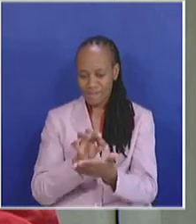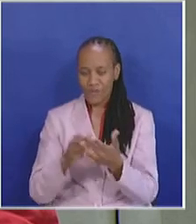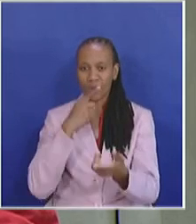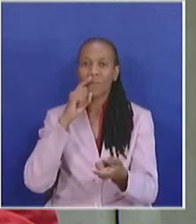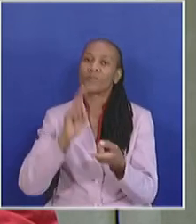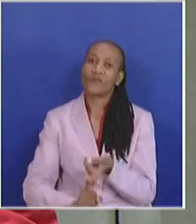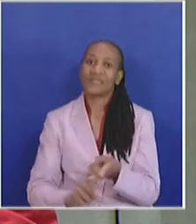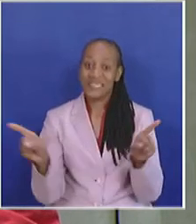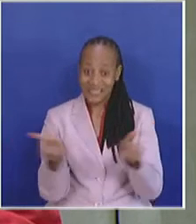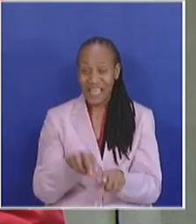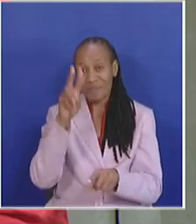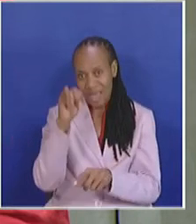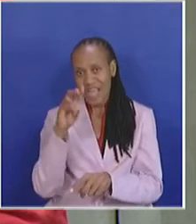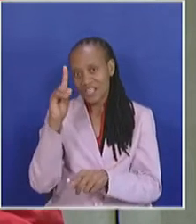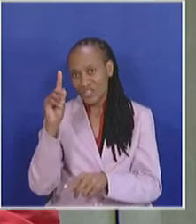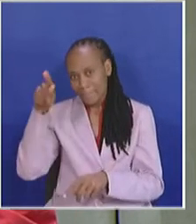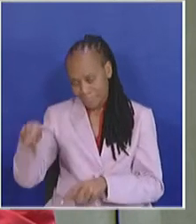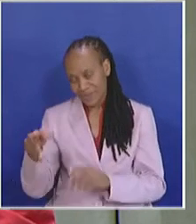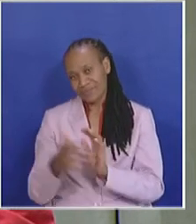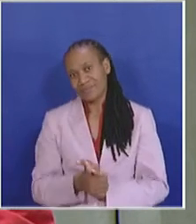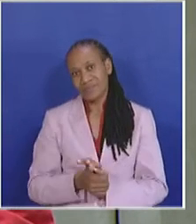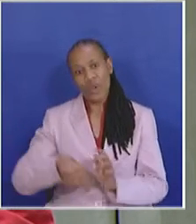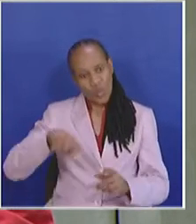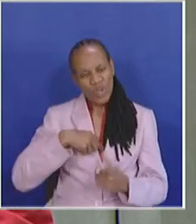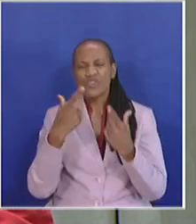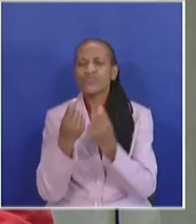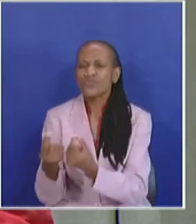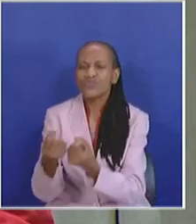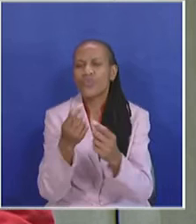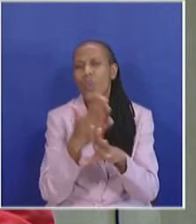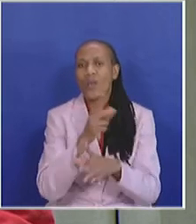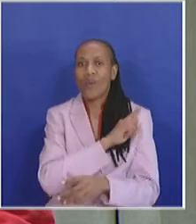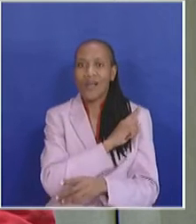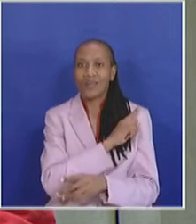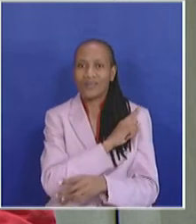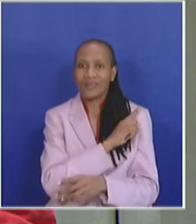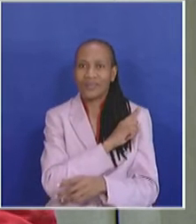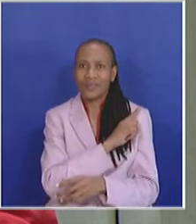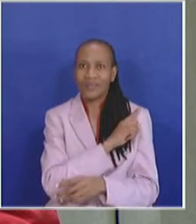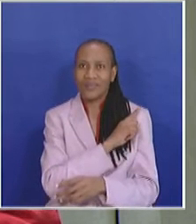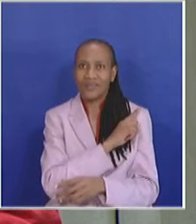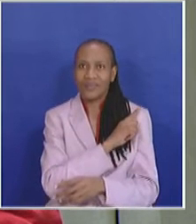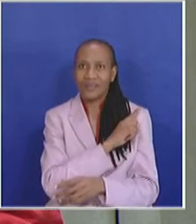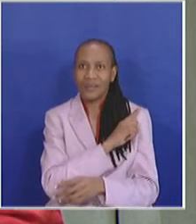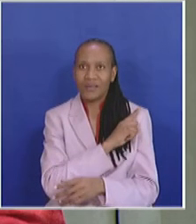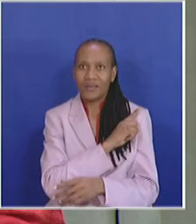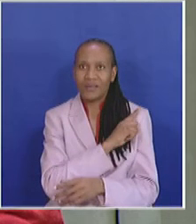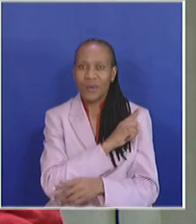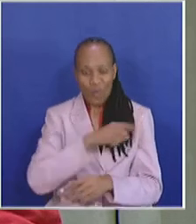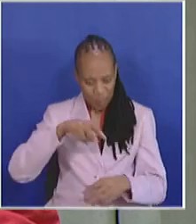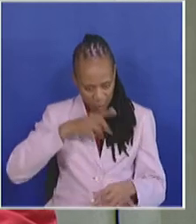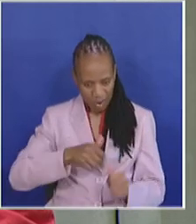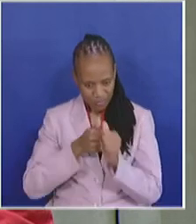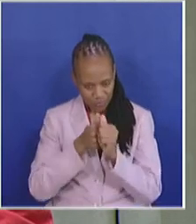National Development Plan. By doing so, we will comprehend the essences expressed by our former